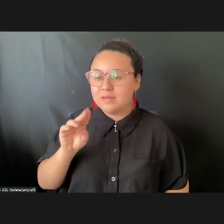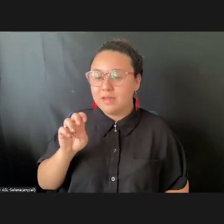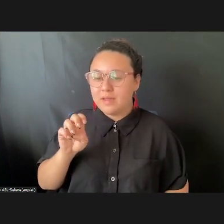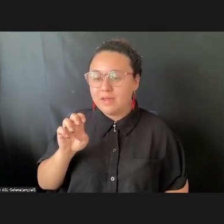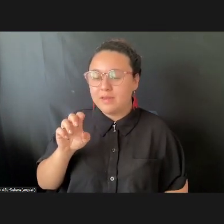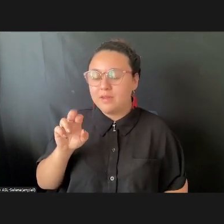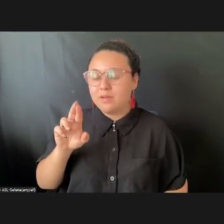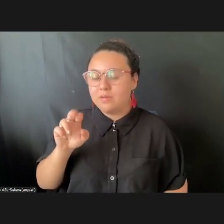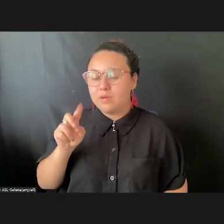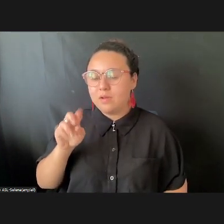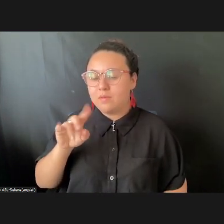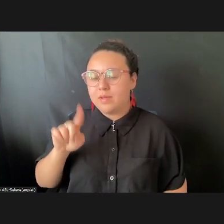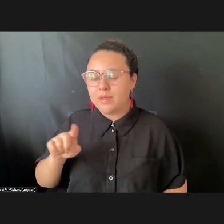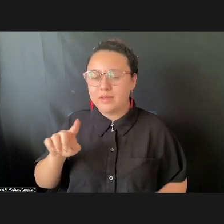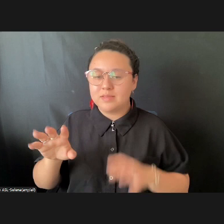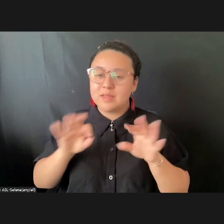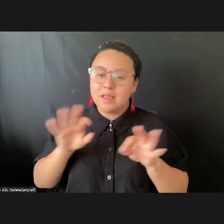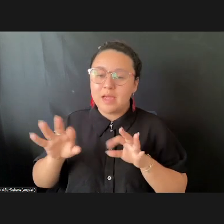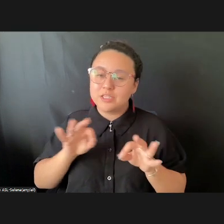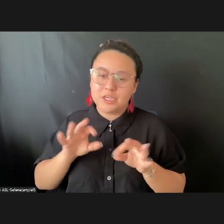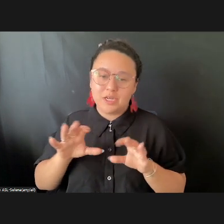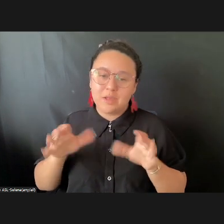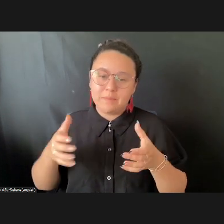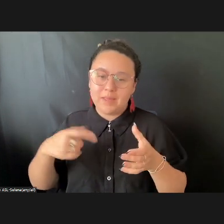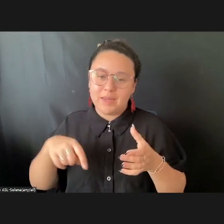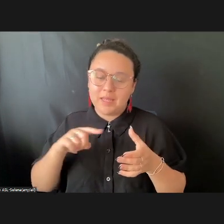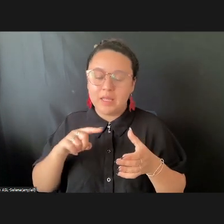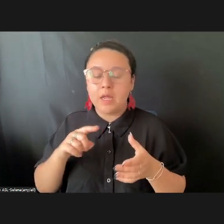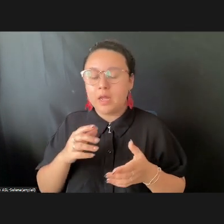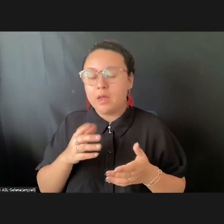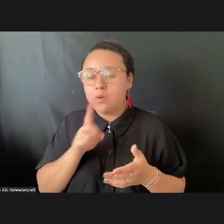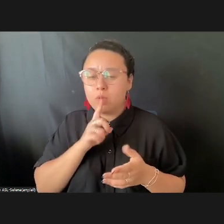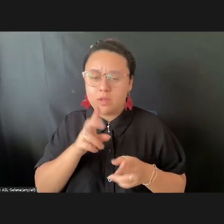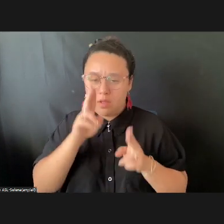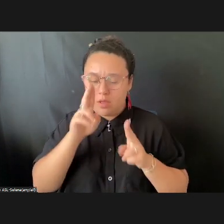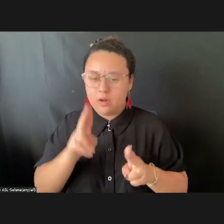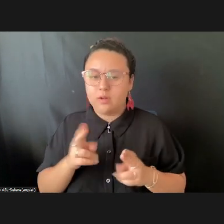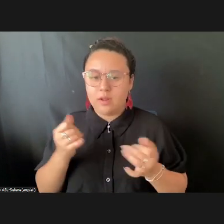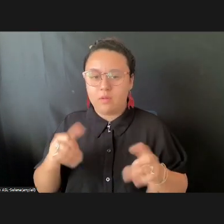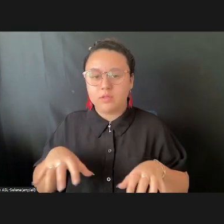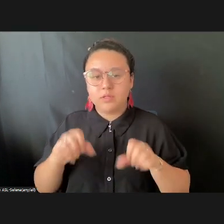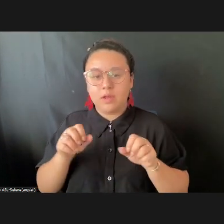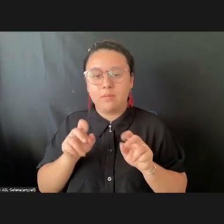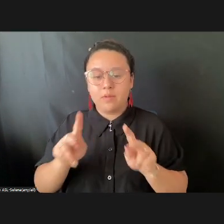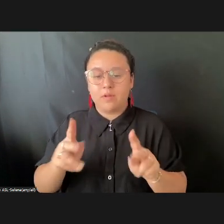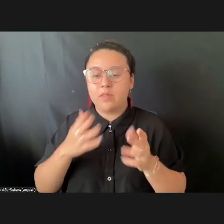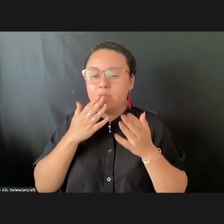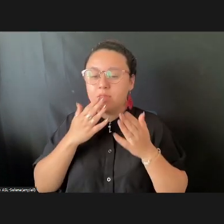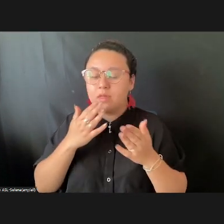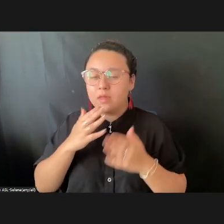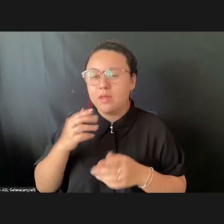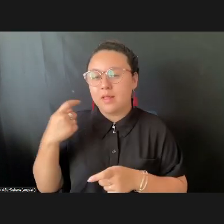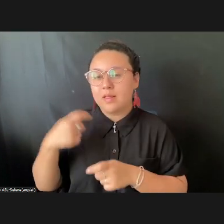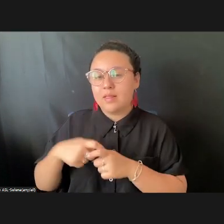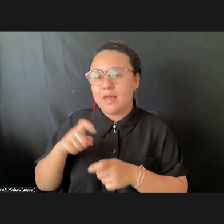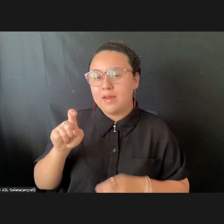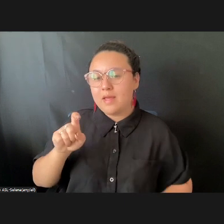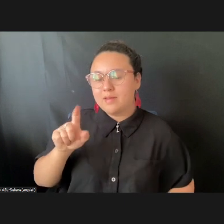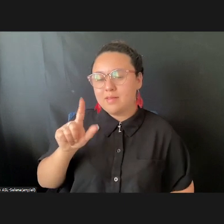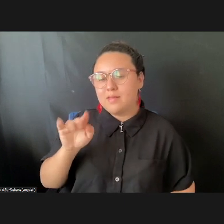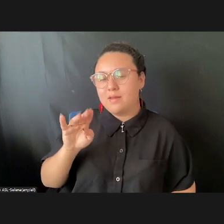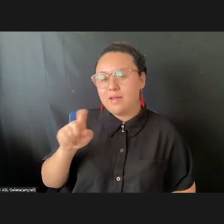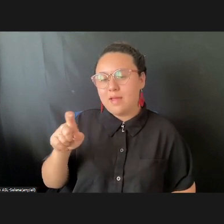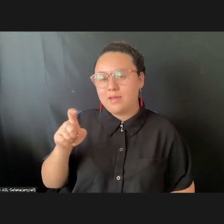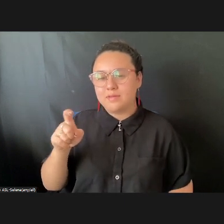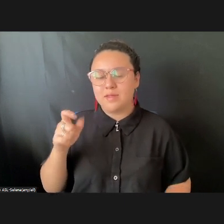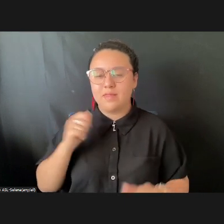Award Selection Committee. And I'd like to take this opportunity to thank the Latinx Theatre Commons for